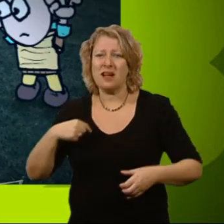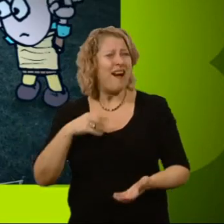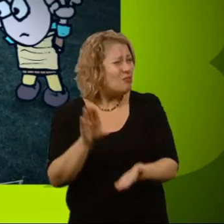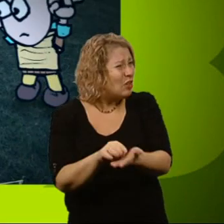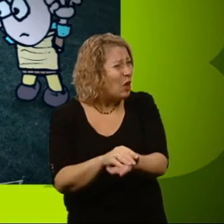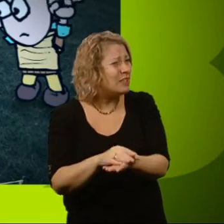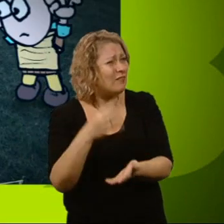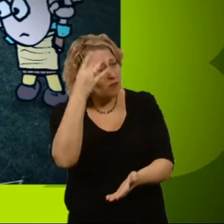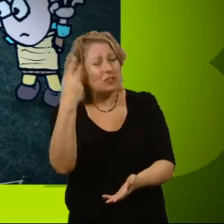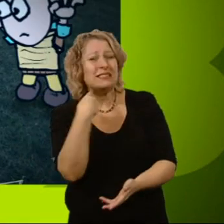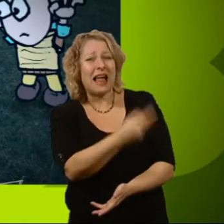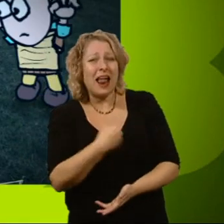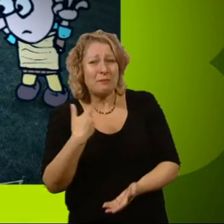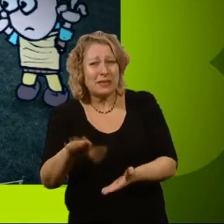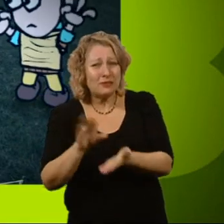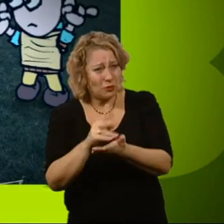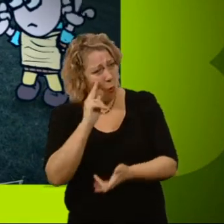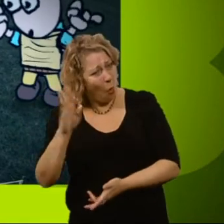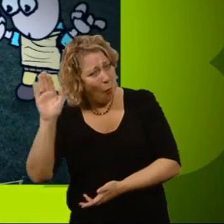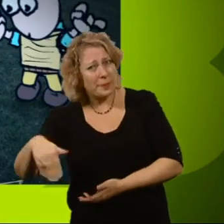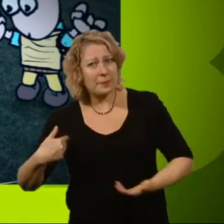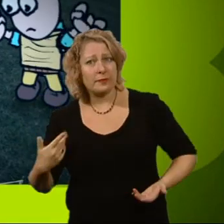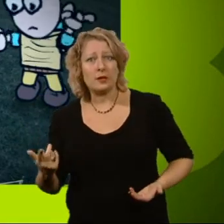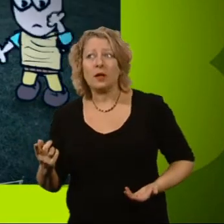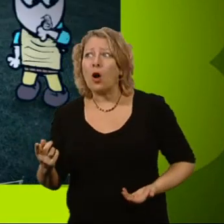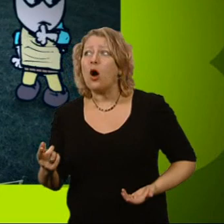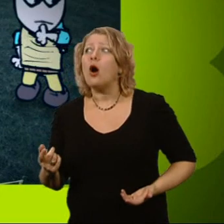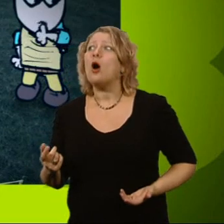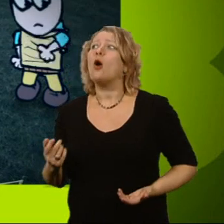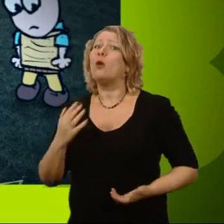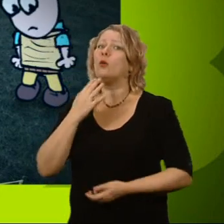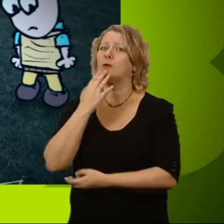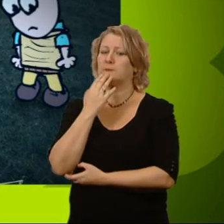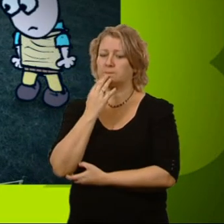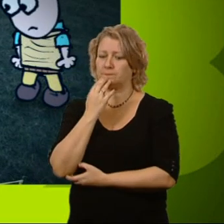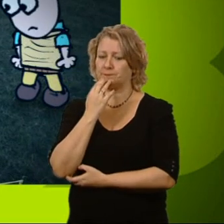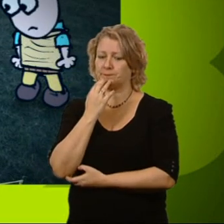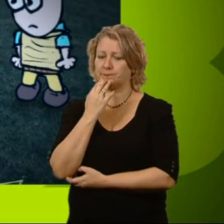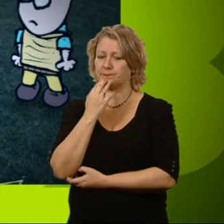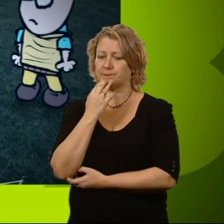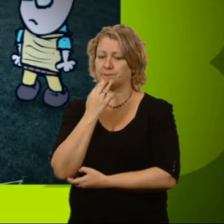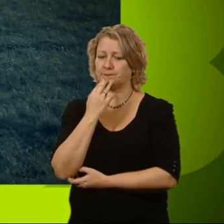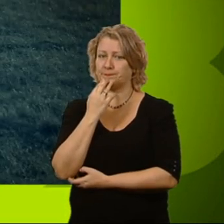I recorded it. I forgot to tell you. You can watch it when we get home. Oh.